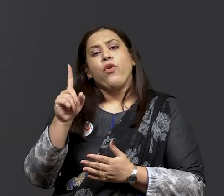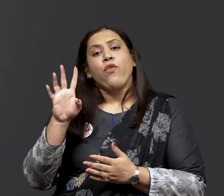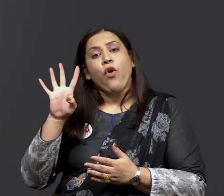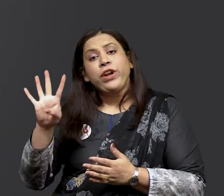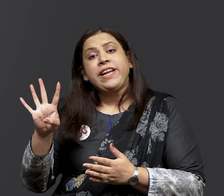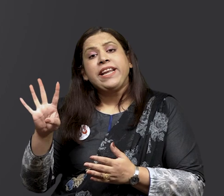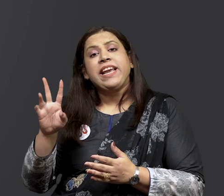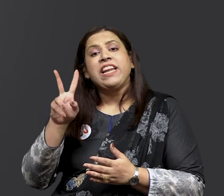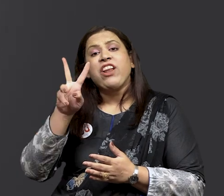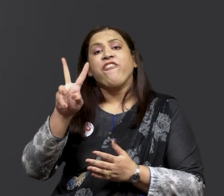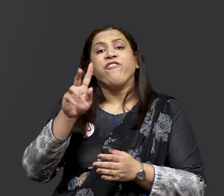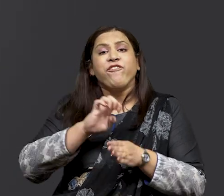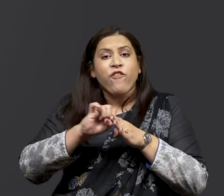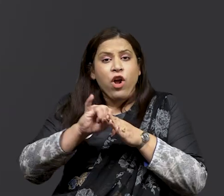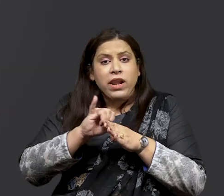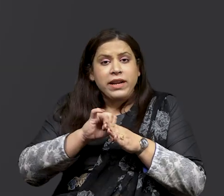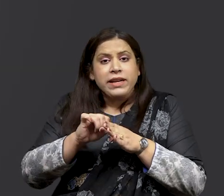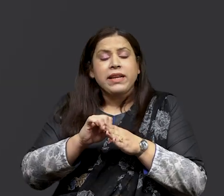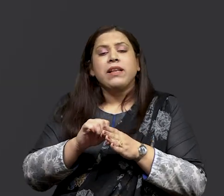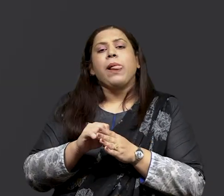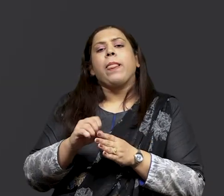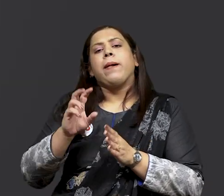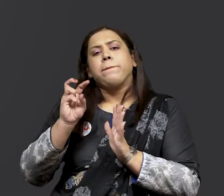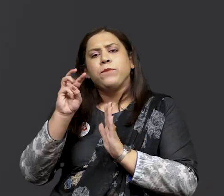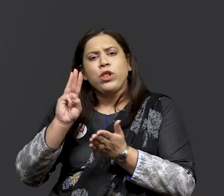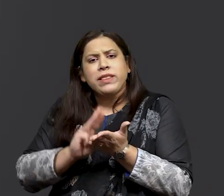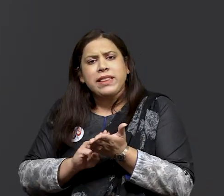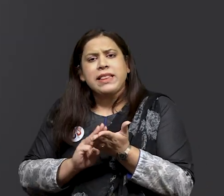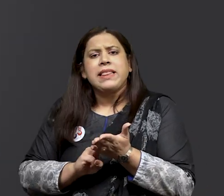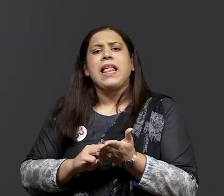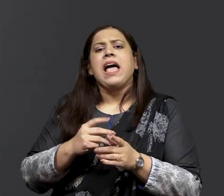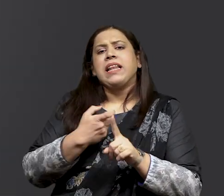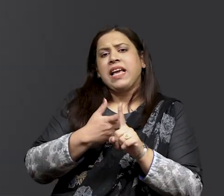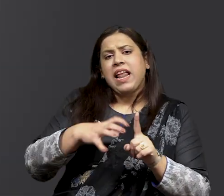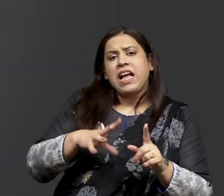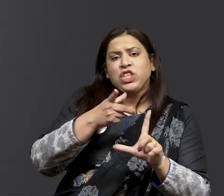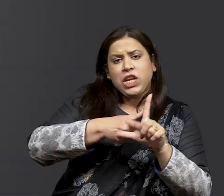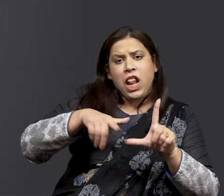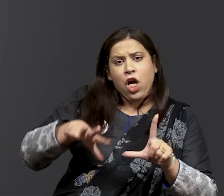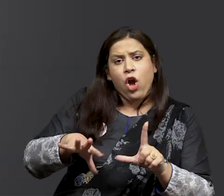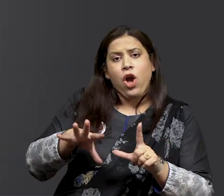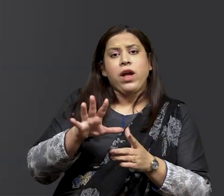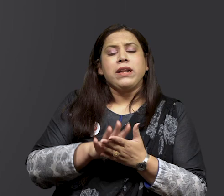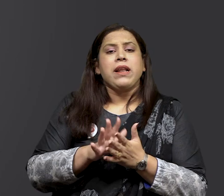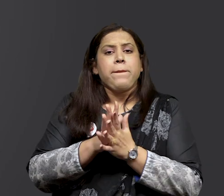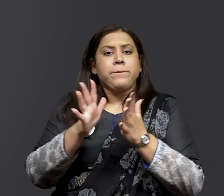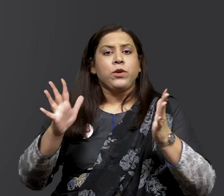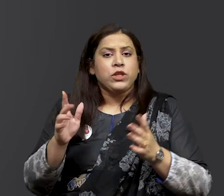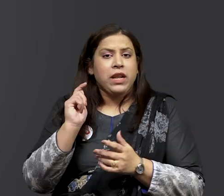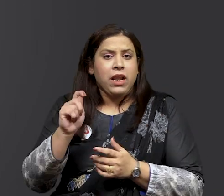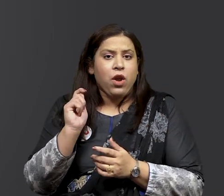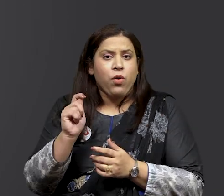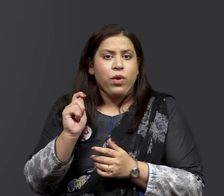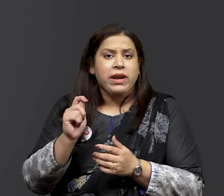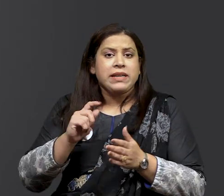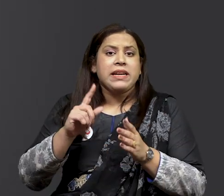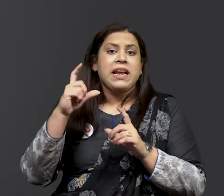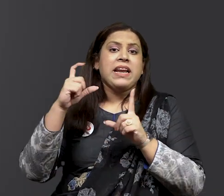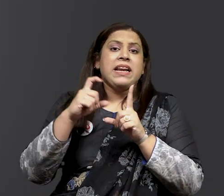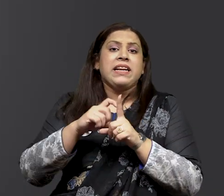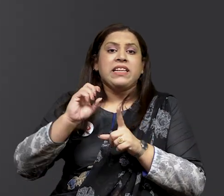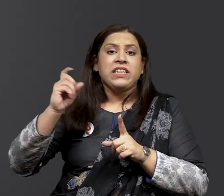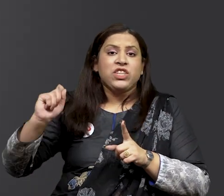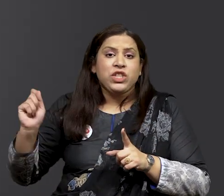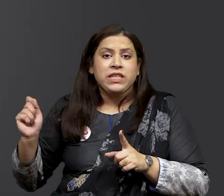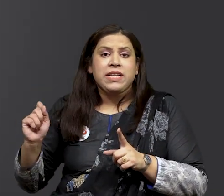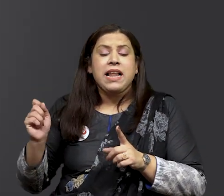40 volunteers from Multan, Karachi, and then largely from Lahore. And initially, most of our work was rooted in the digital